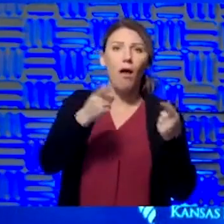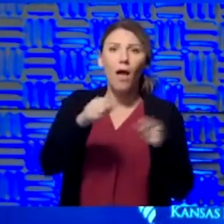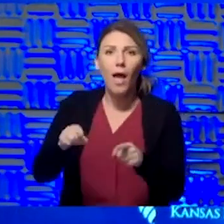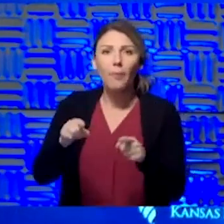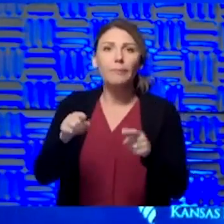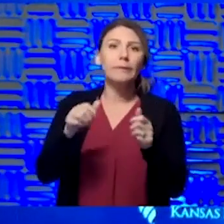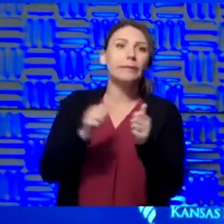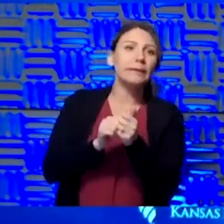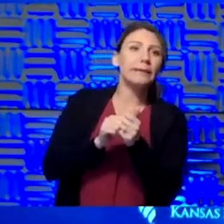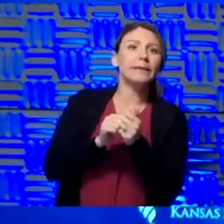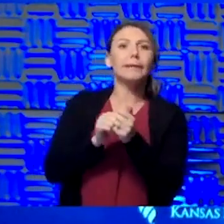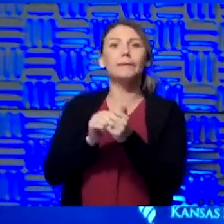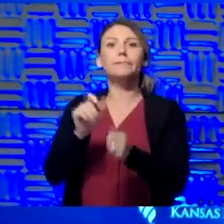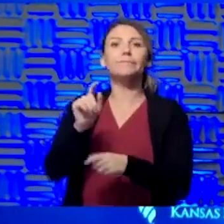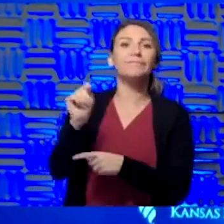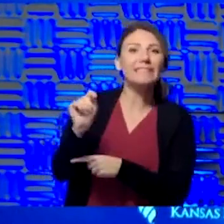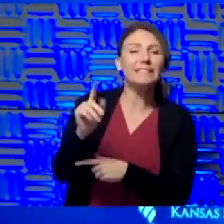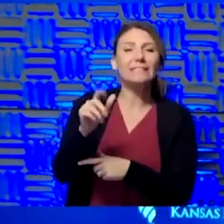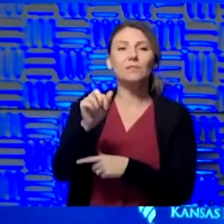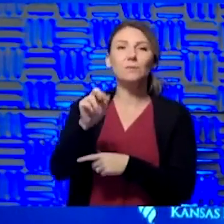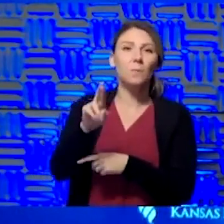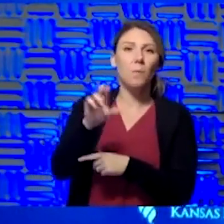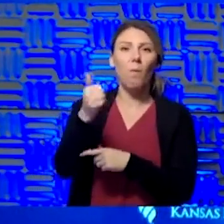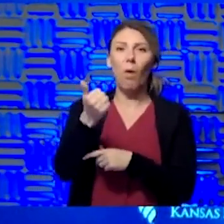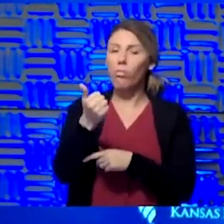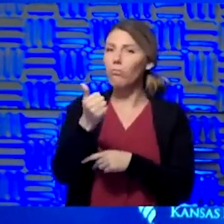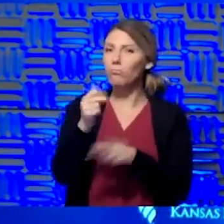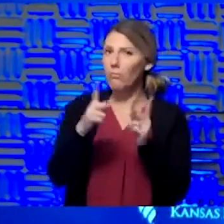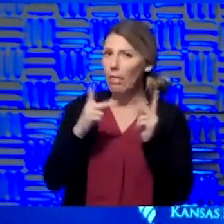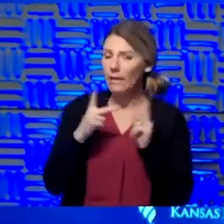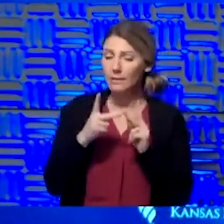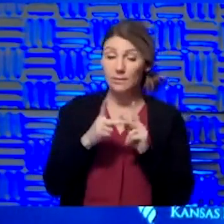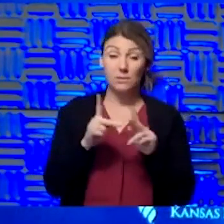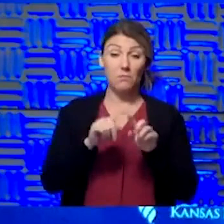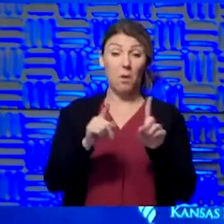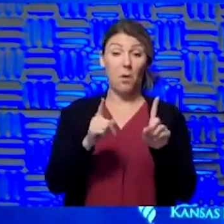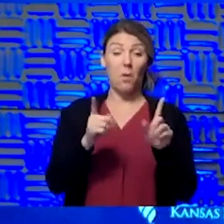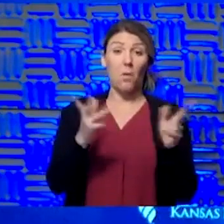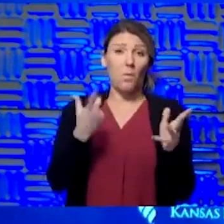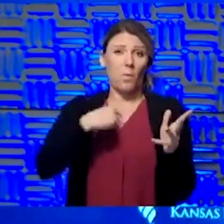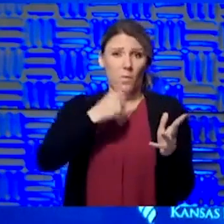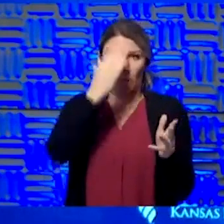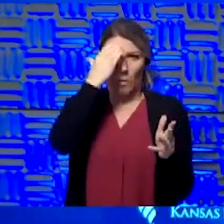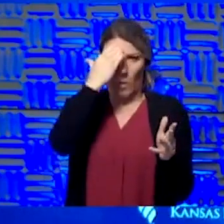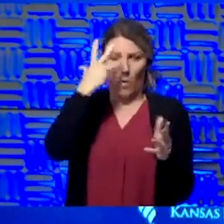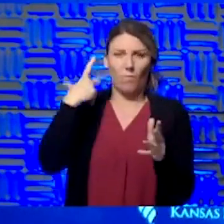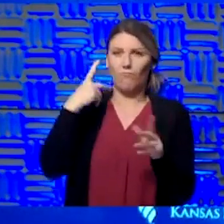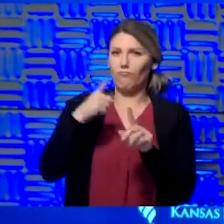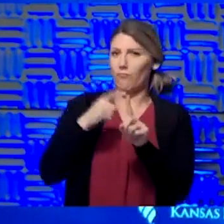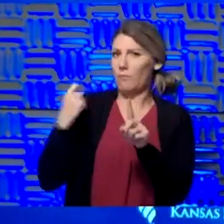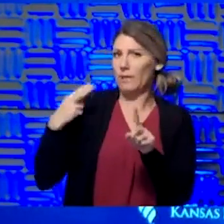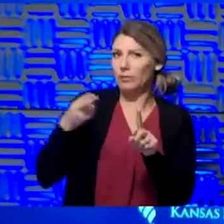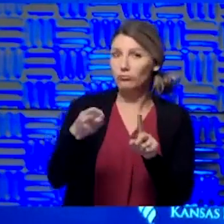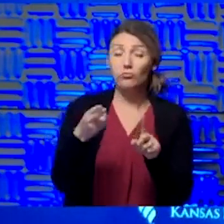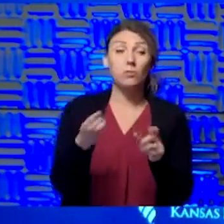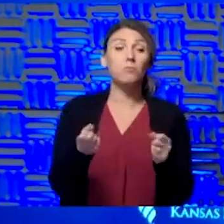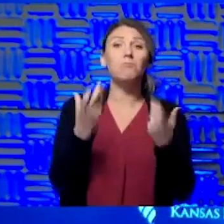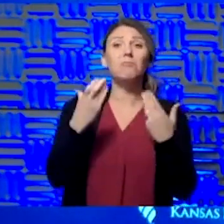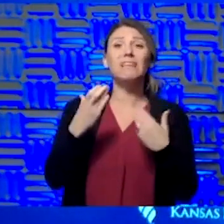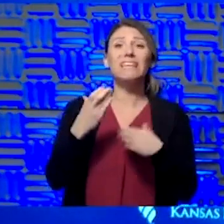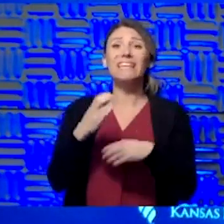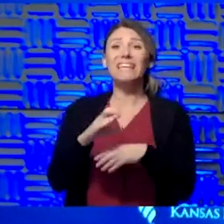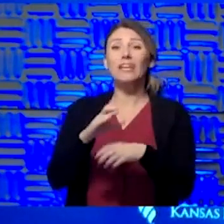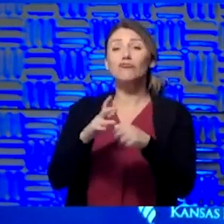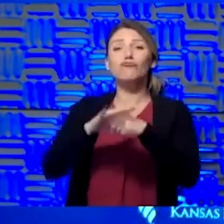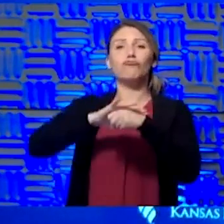other places. What we do know is that coronavirus historically, because there are many different types of coronavirus, can be very seasonal.